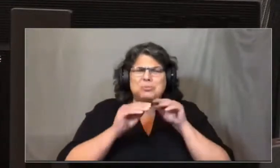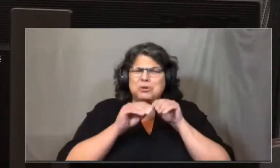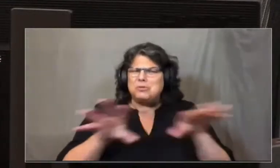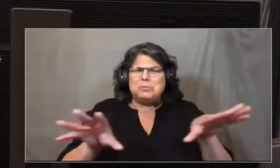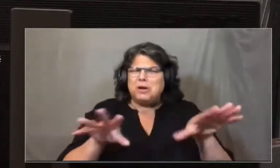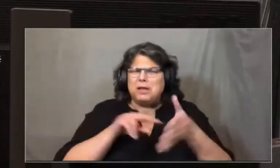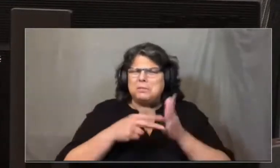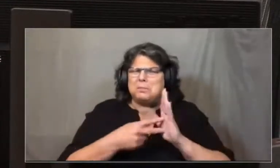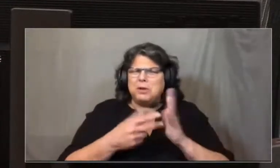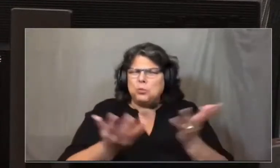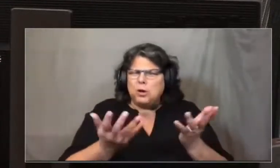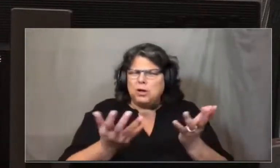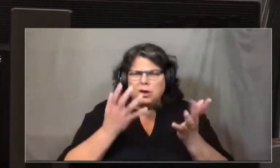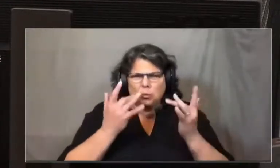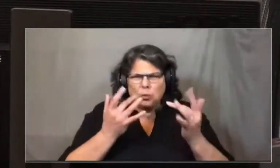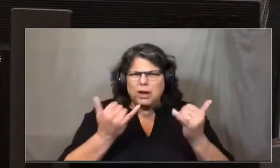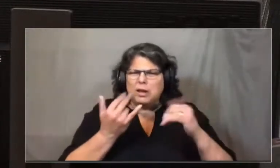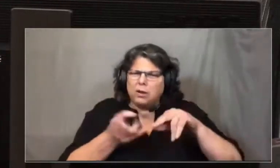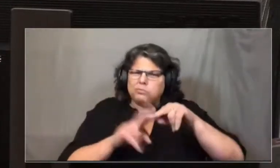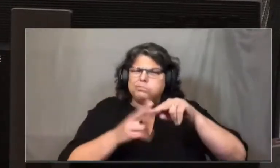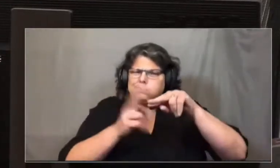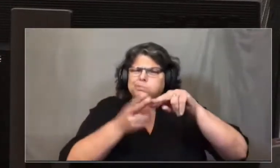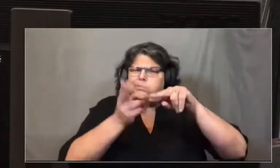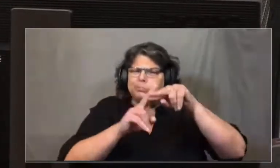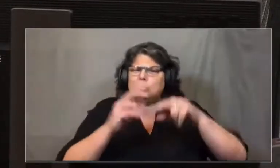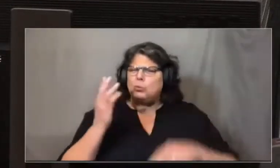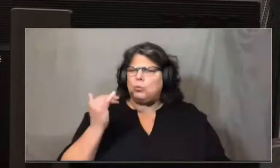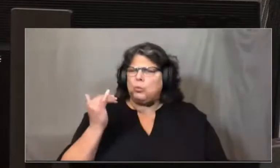seeing that increase?